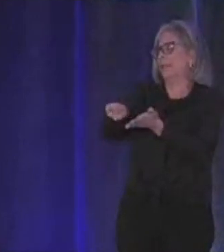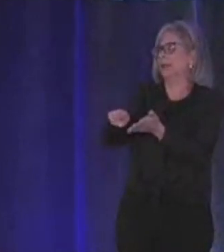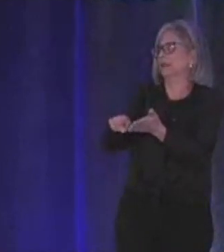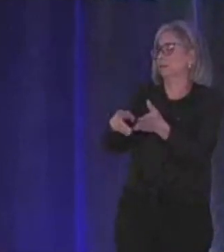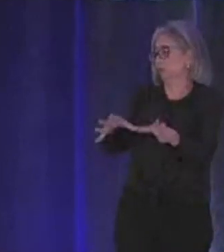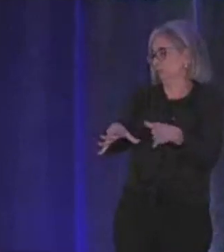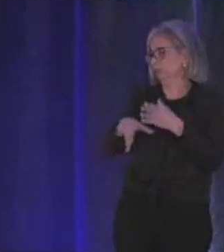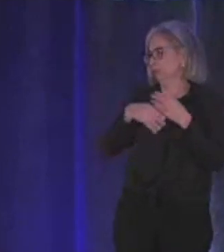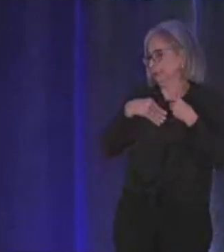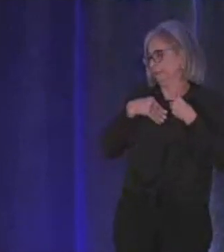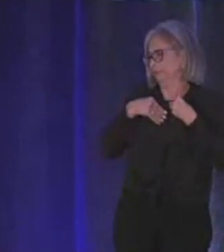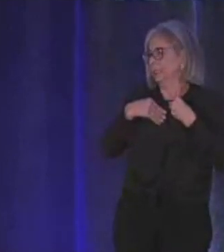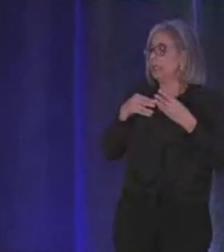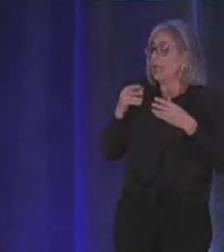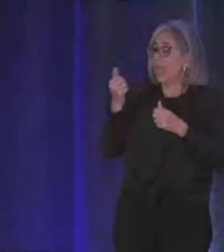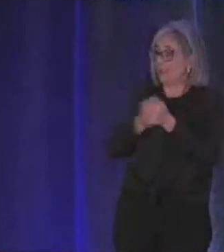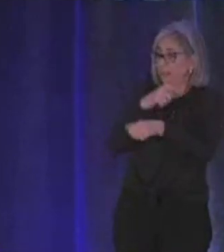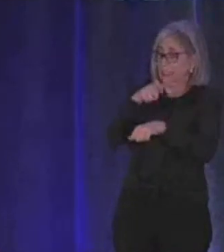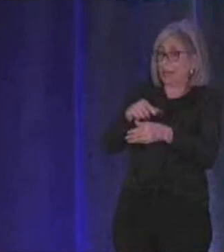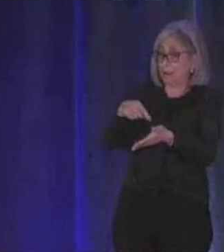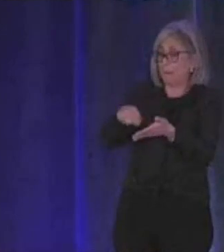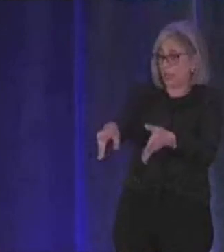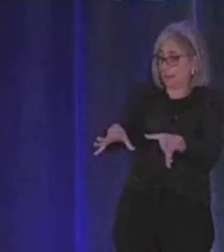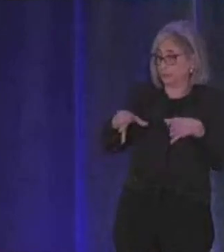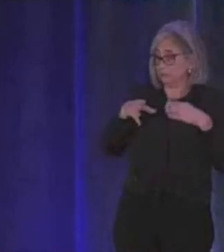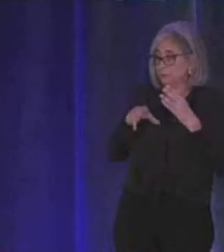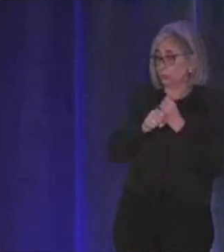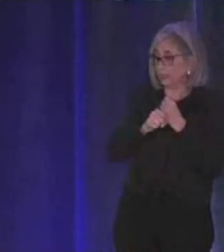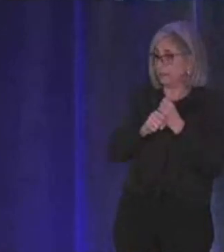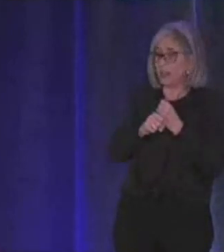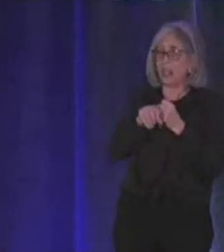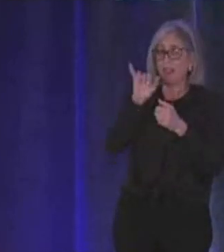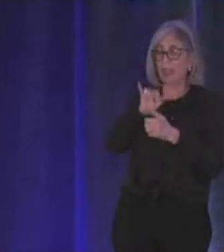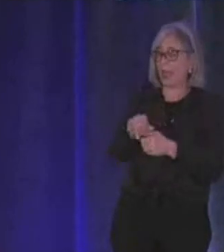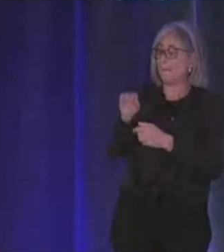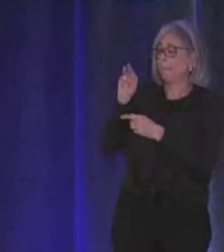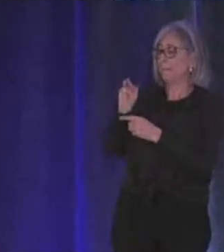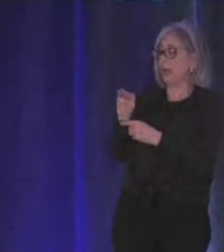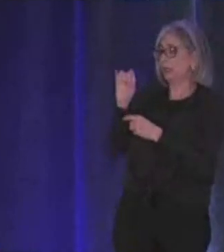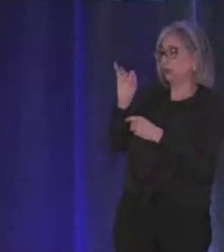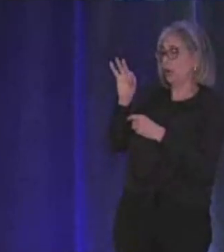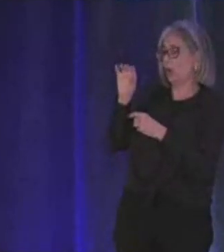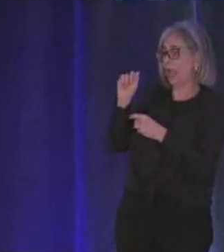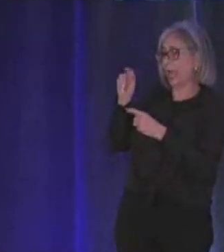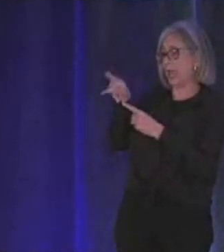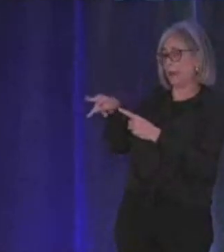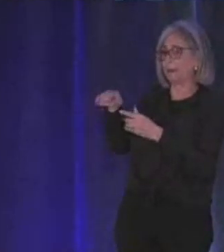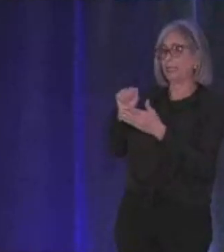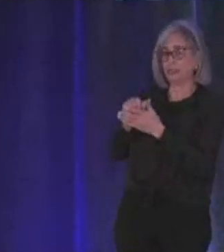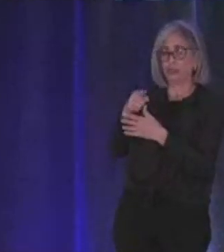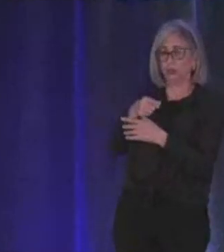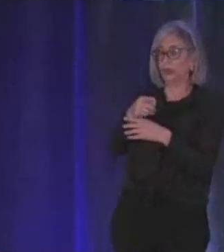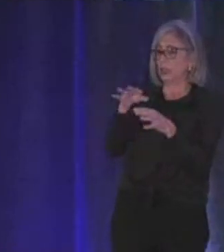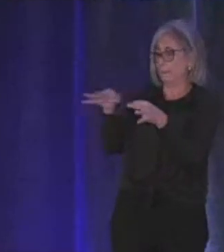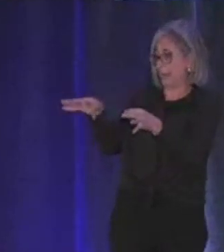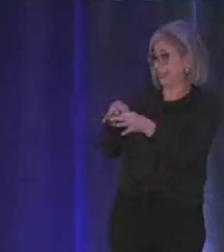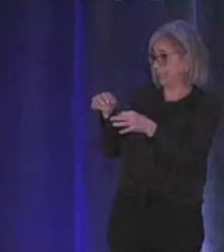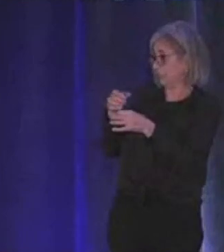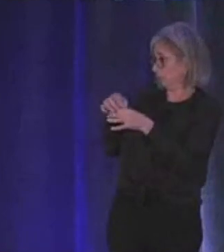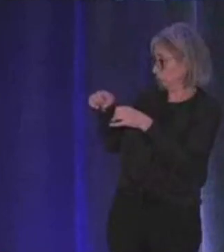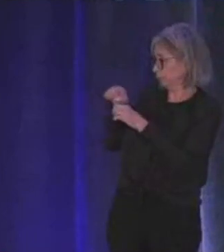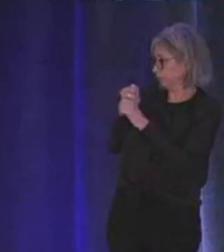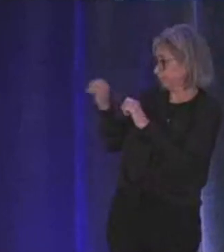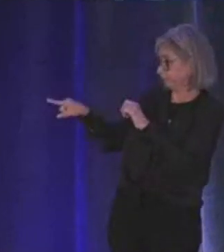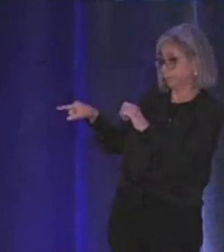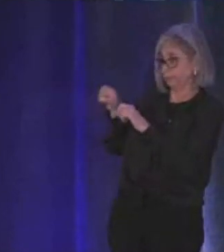received. Every time a payment is received, that micro app could then send a message to the other apps to